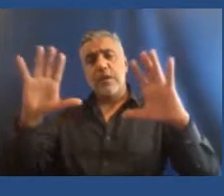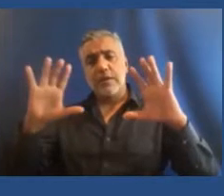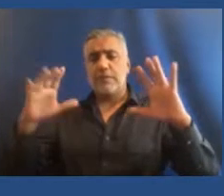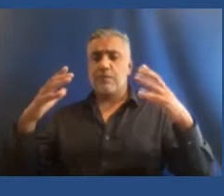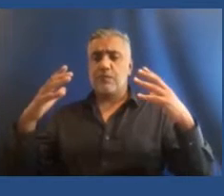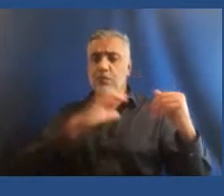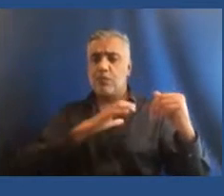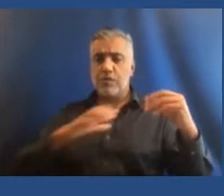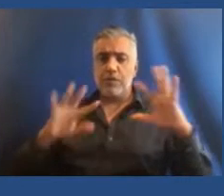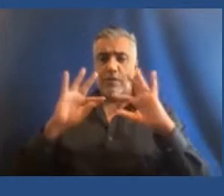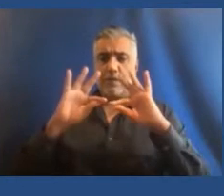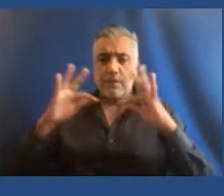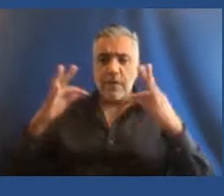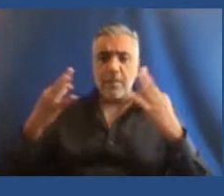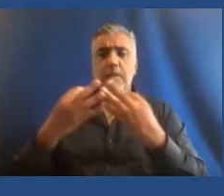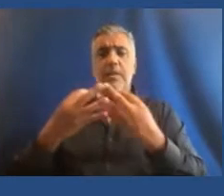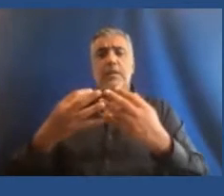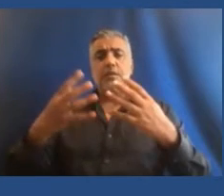visit to Budapest,